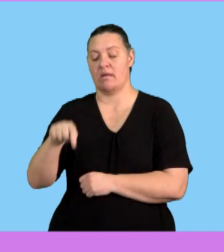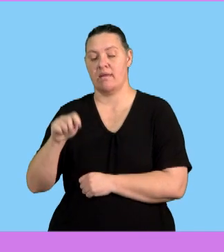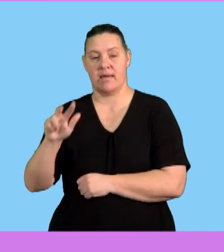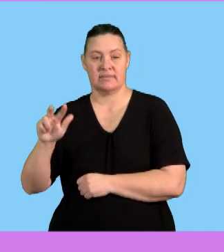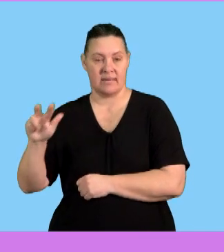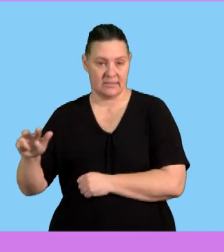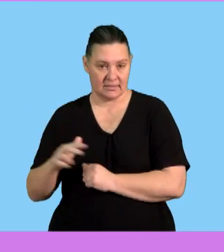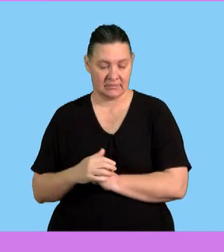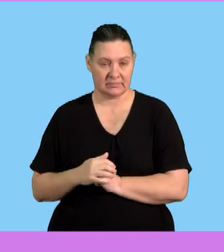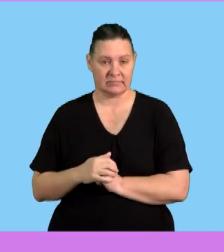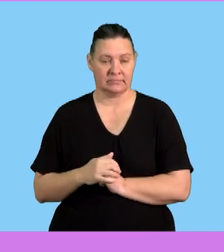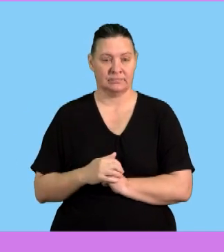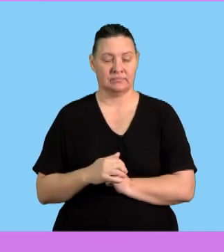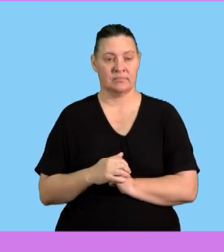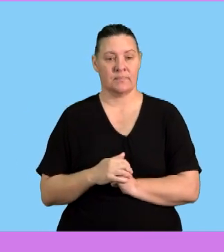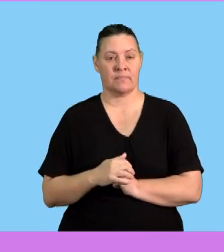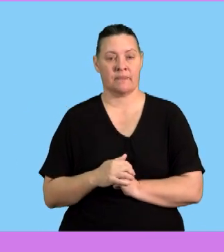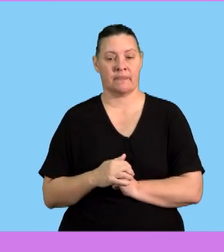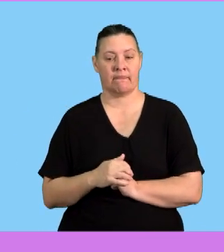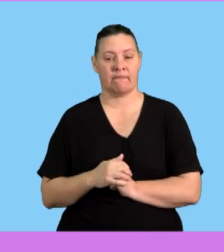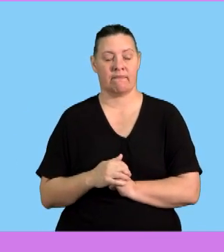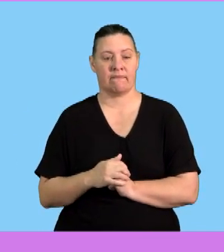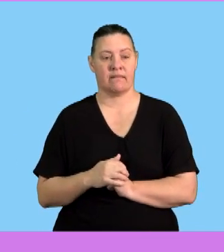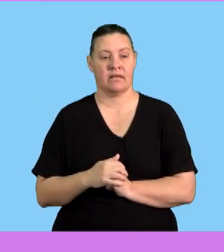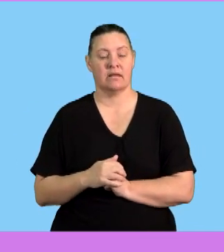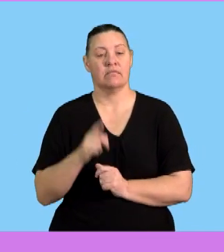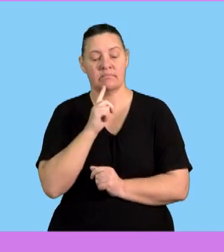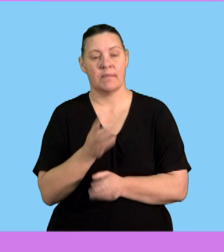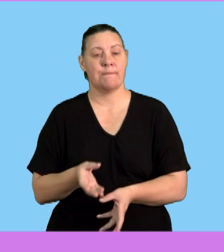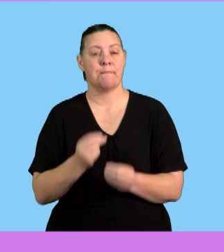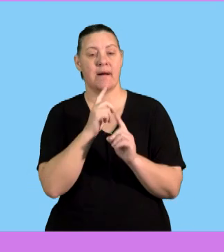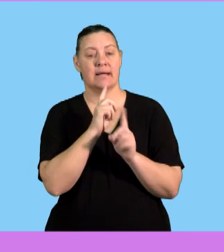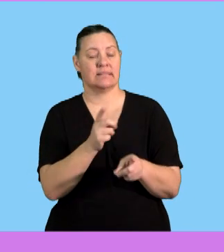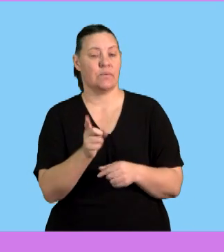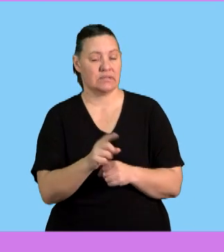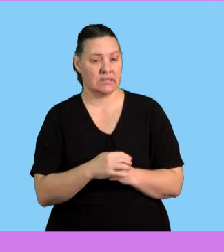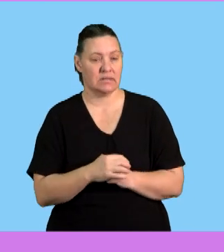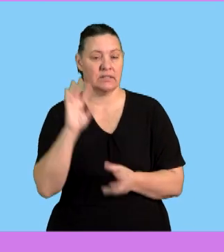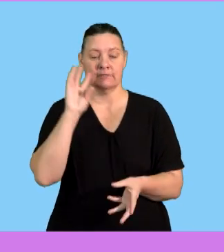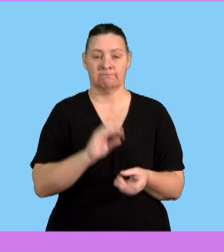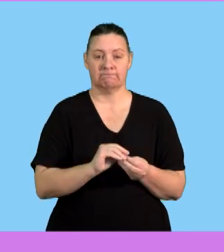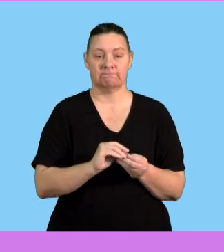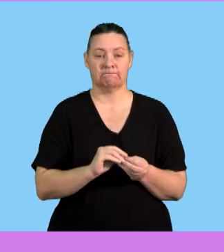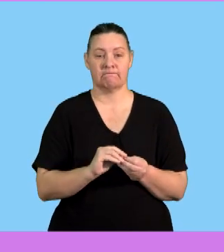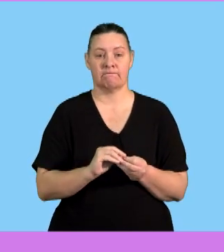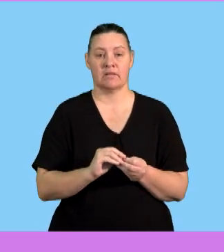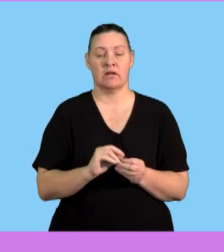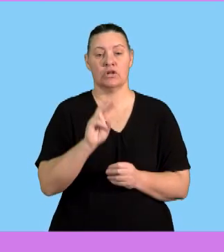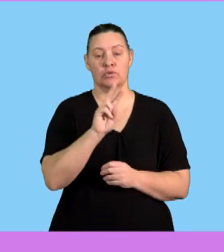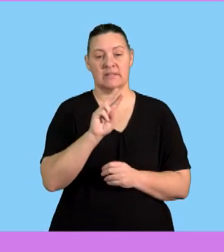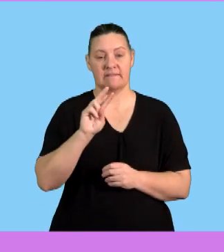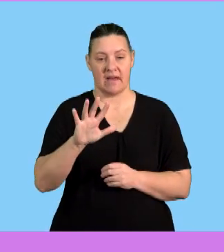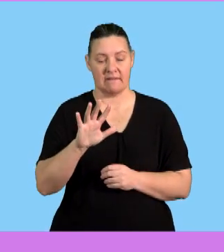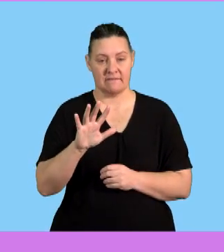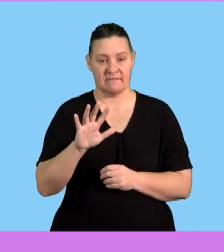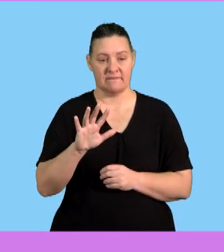by the cost per liter. So this will give us a total amount of 25